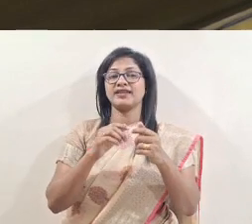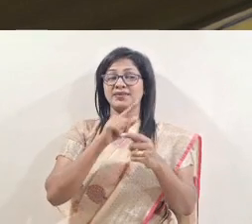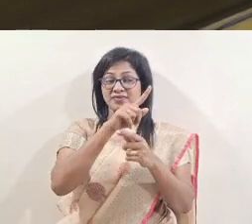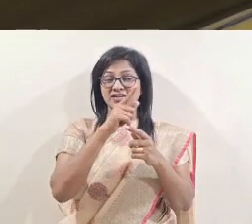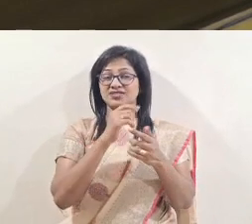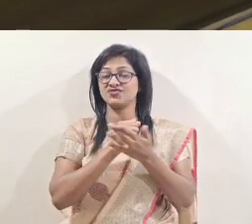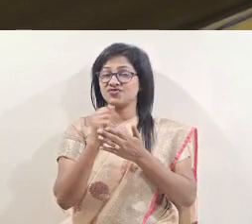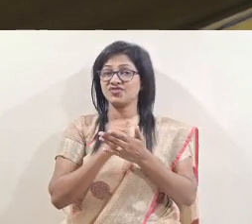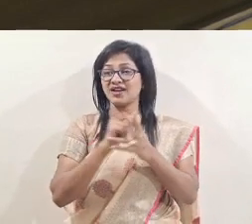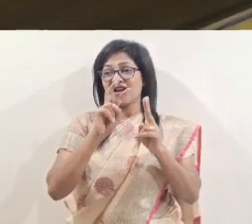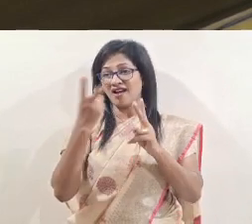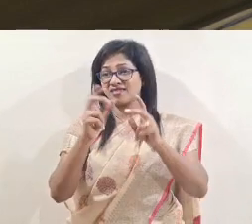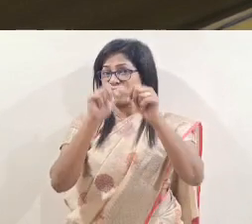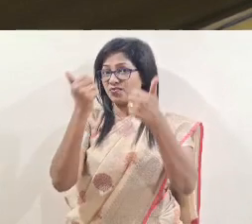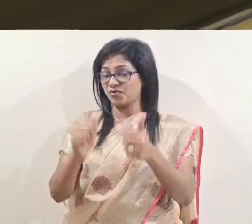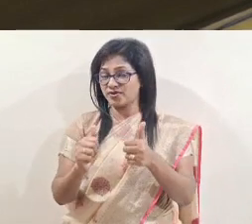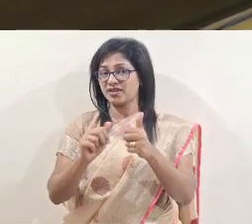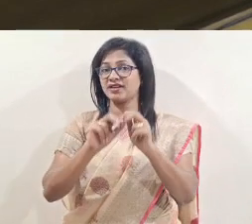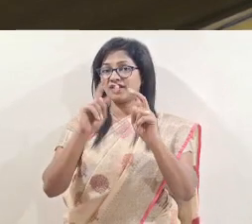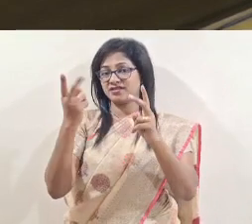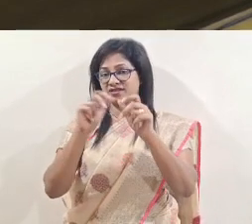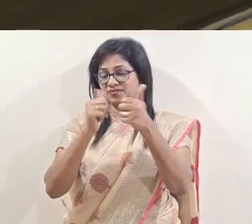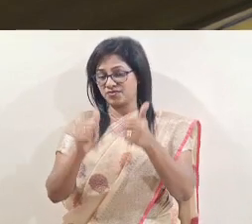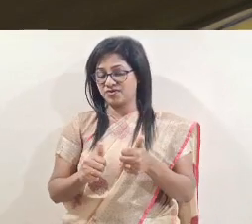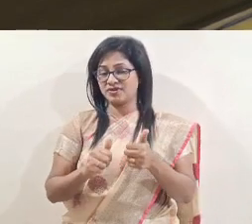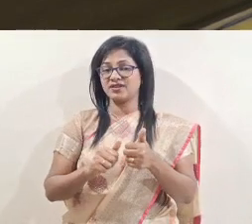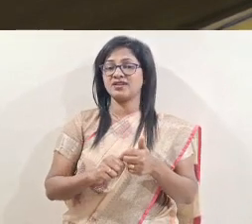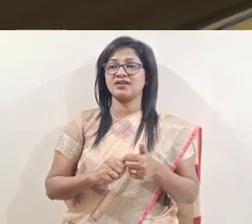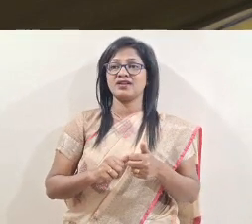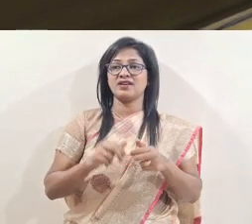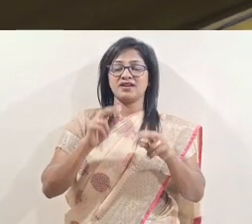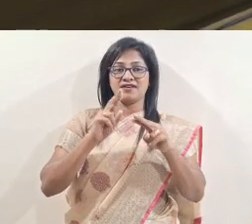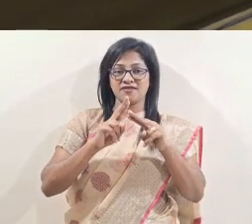other modeling, like using fuzzy logic,